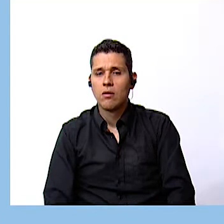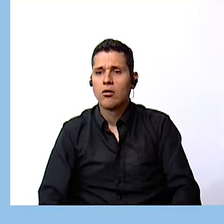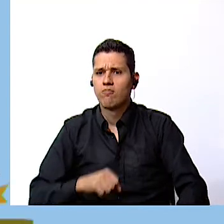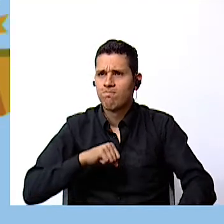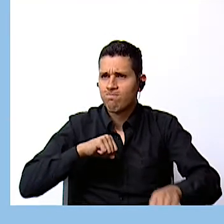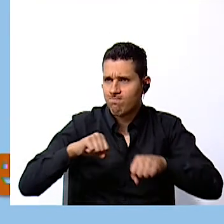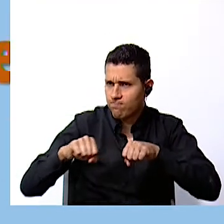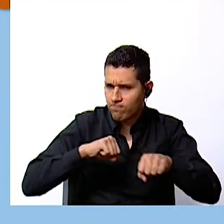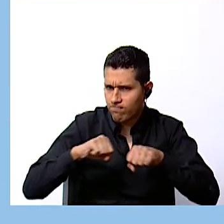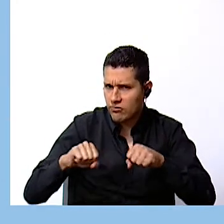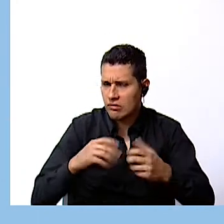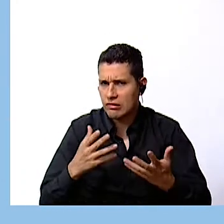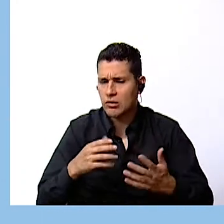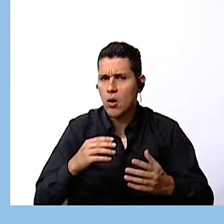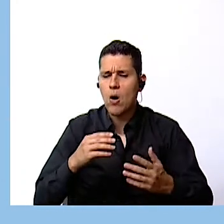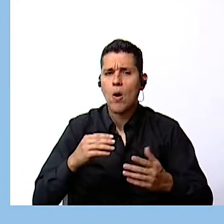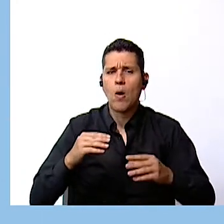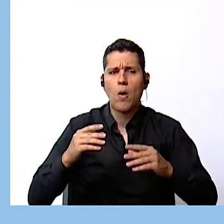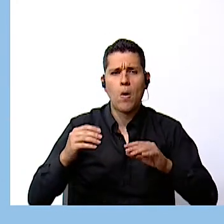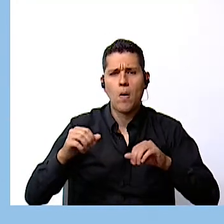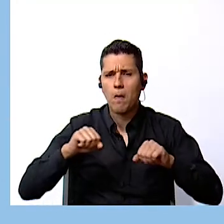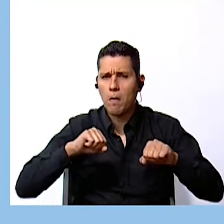earthquake?